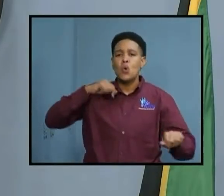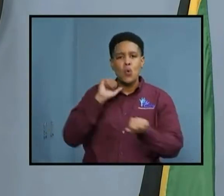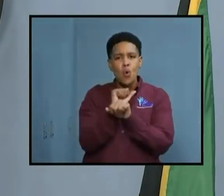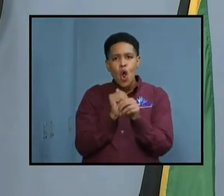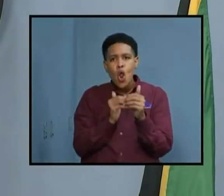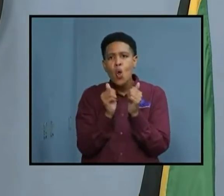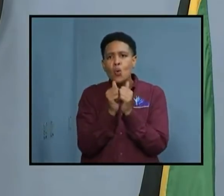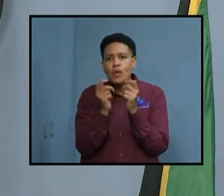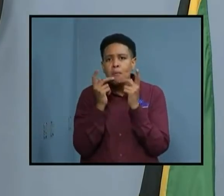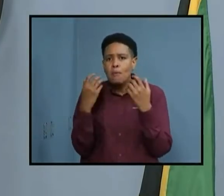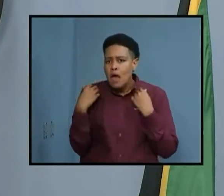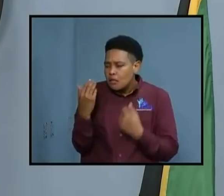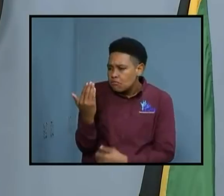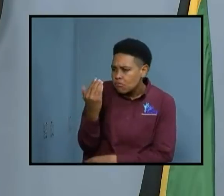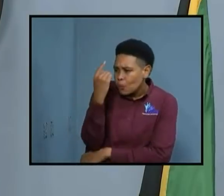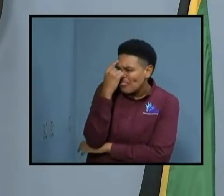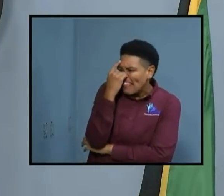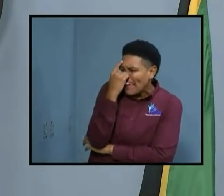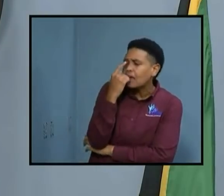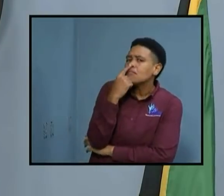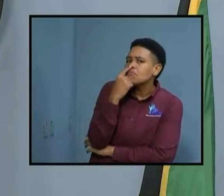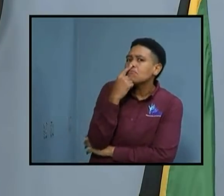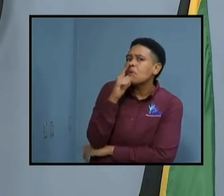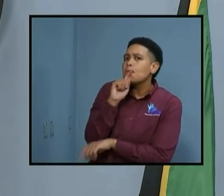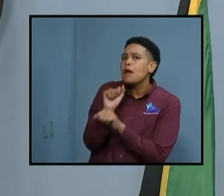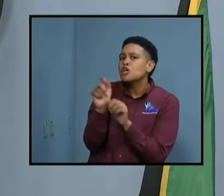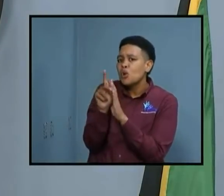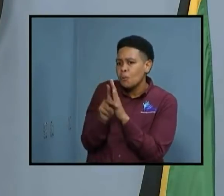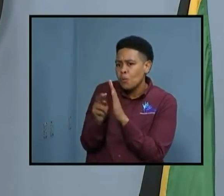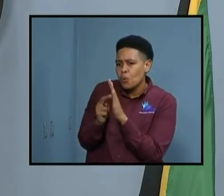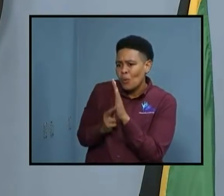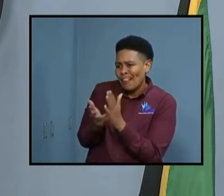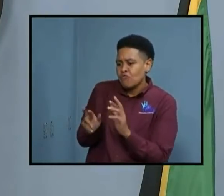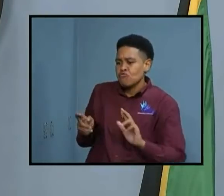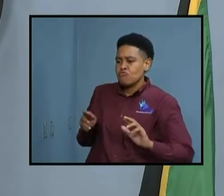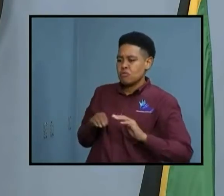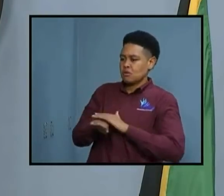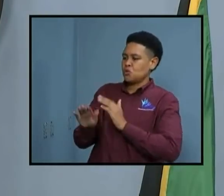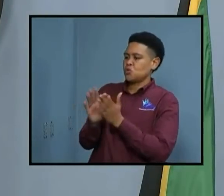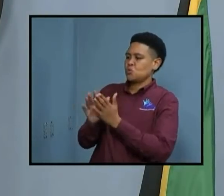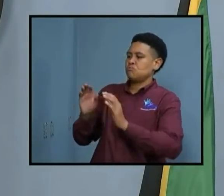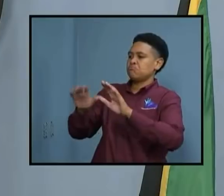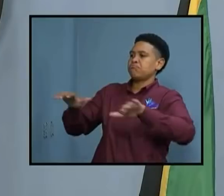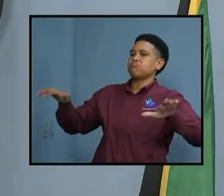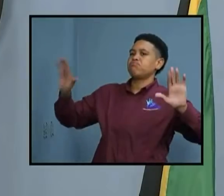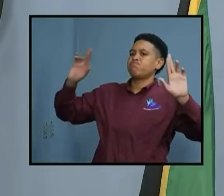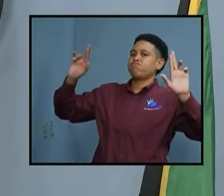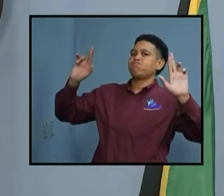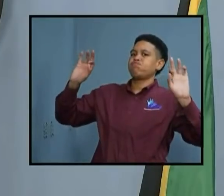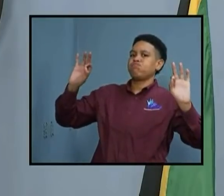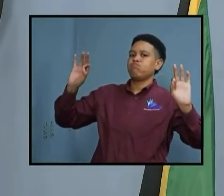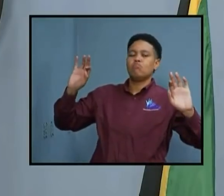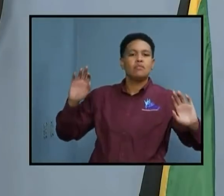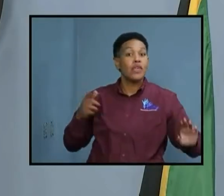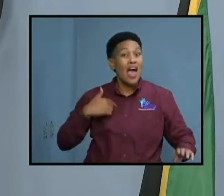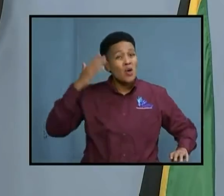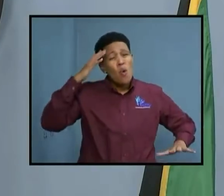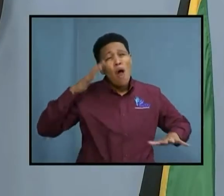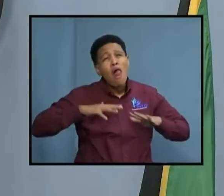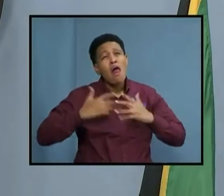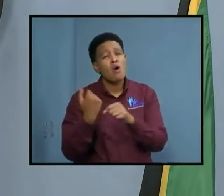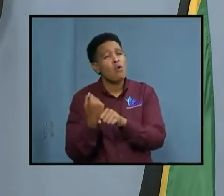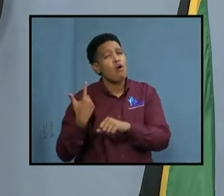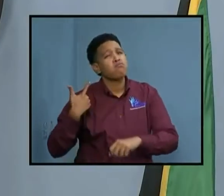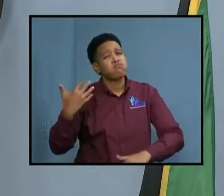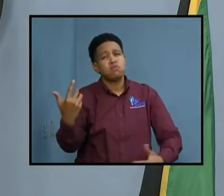health to ensure that the protocols are placed in the schools. And I know a lot of work has been taking place because I had the